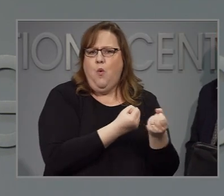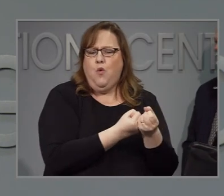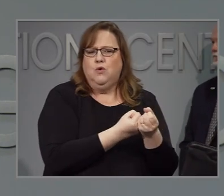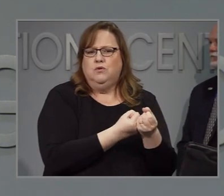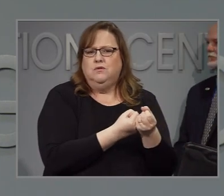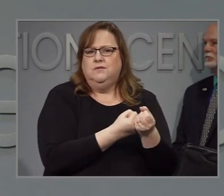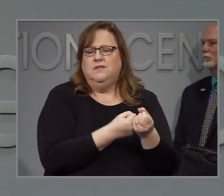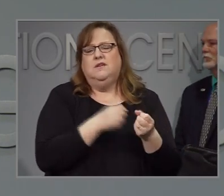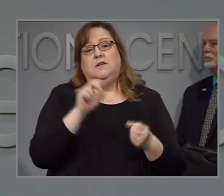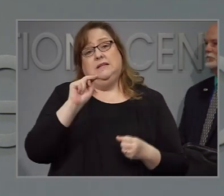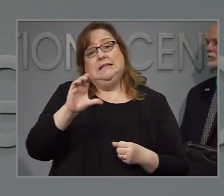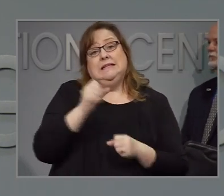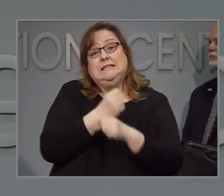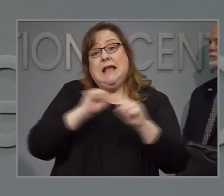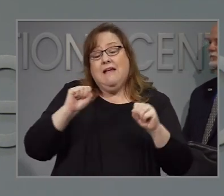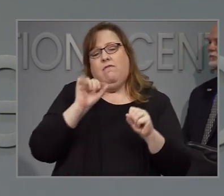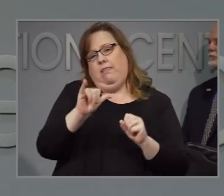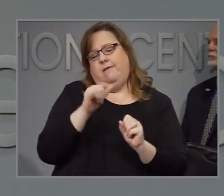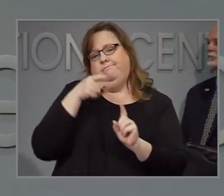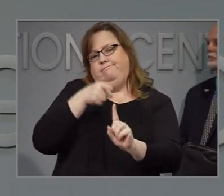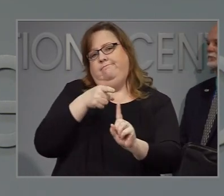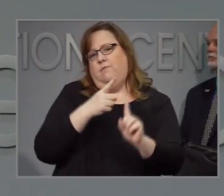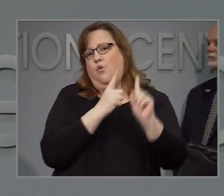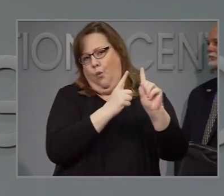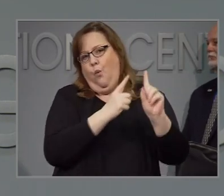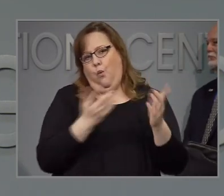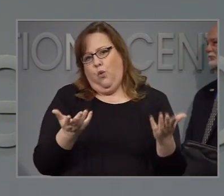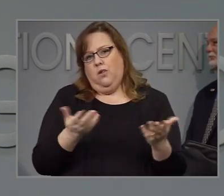So thank you.